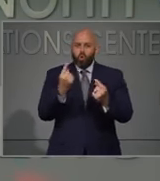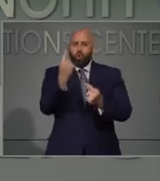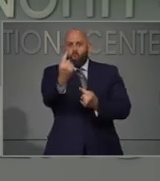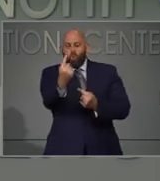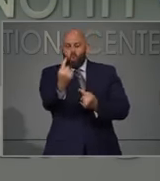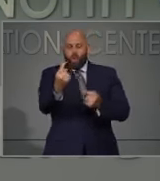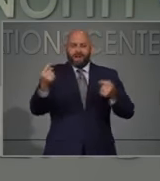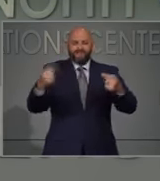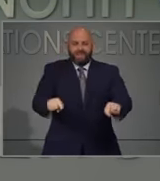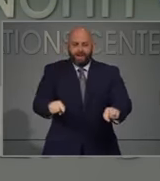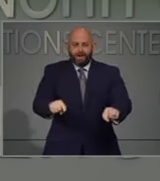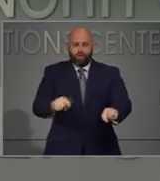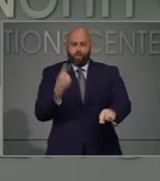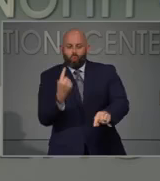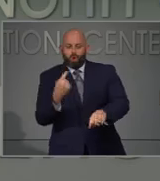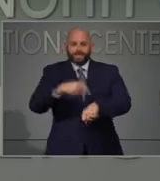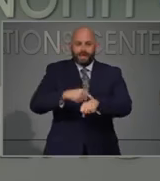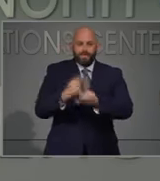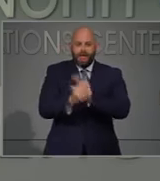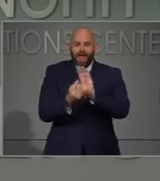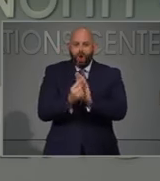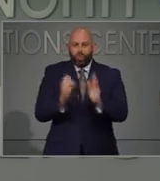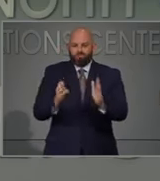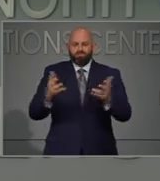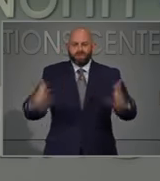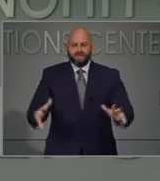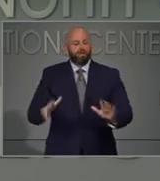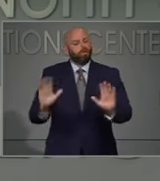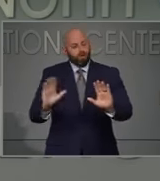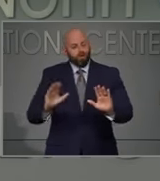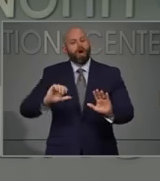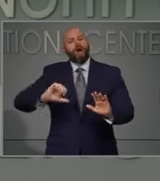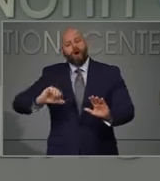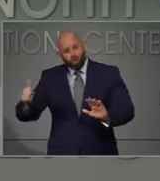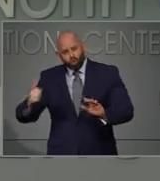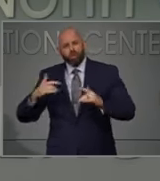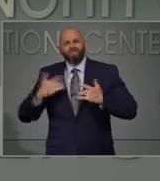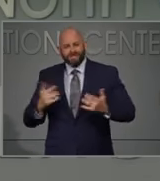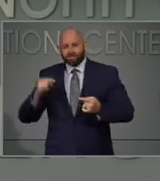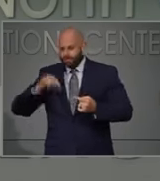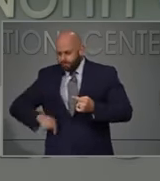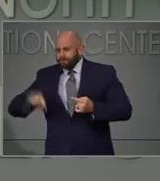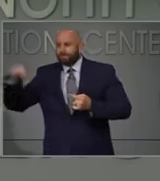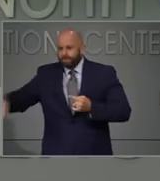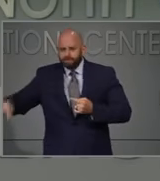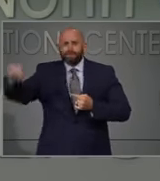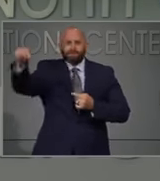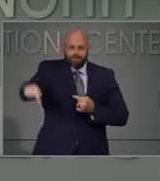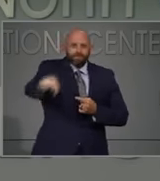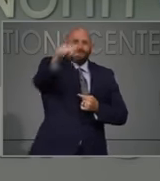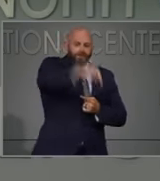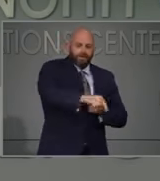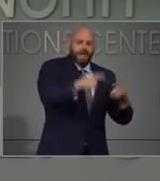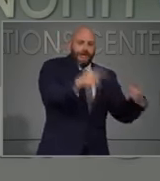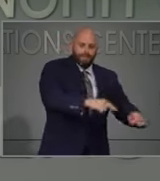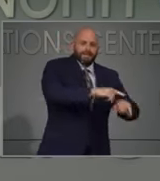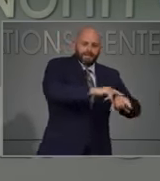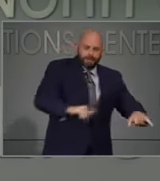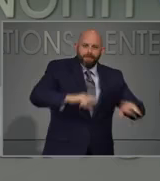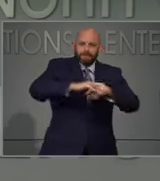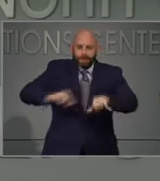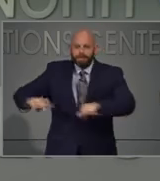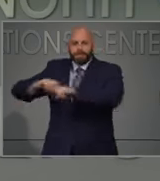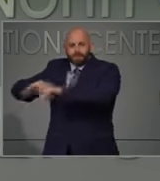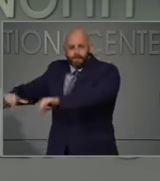a lot of other events that are occurring, and tens of thousands of people would be coming to